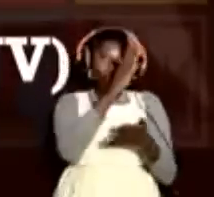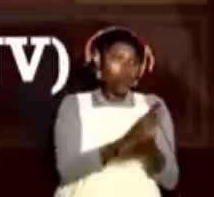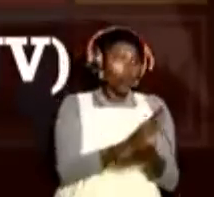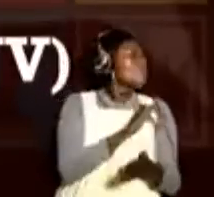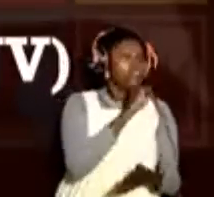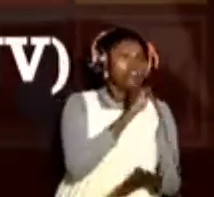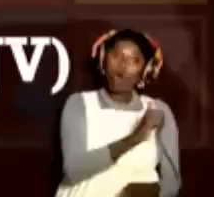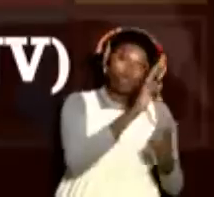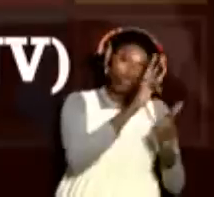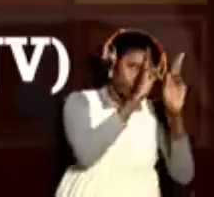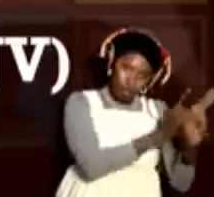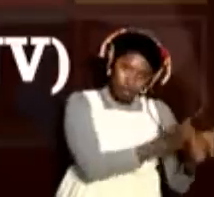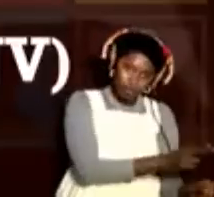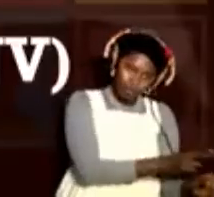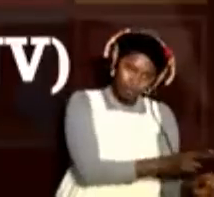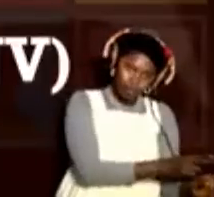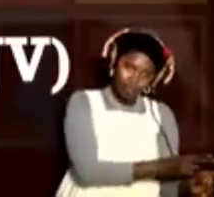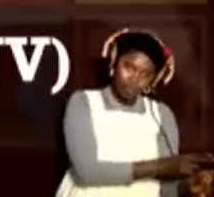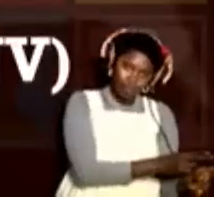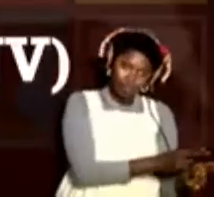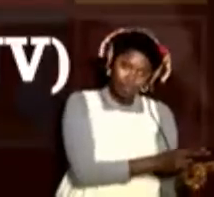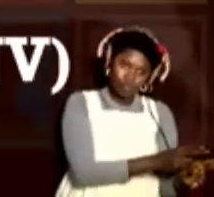and some to dishonor.